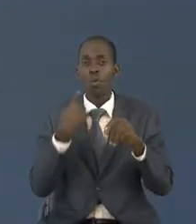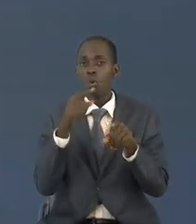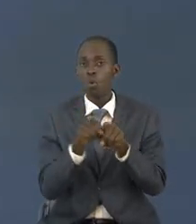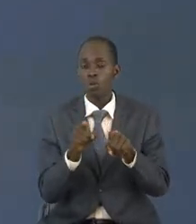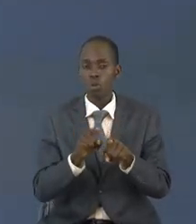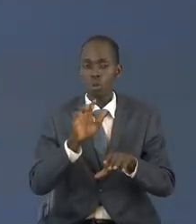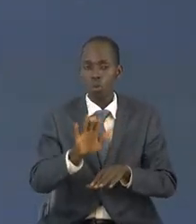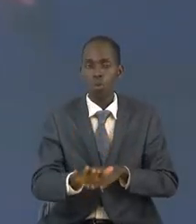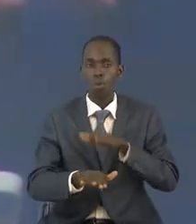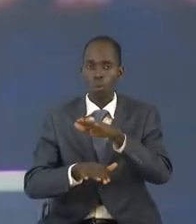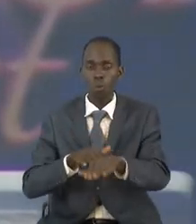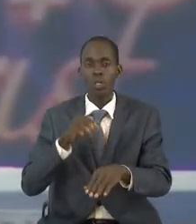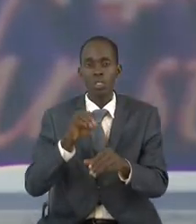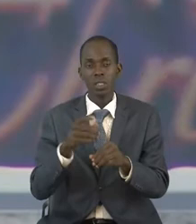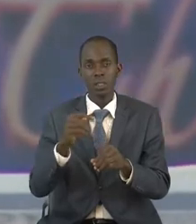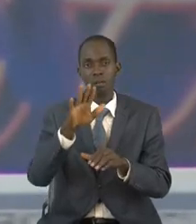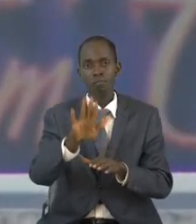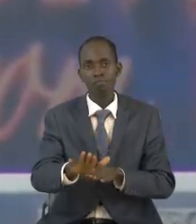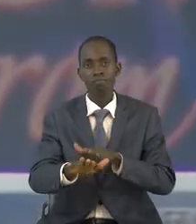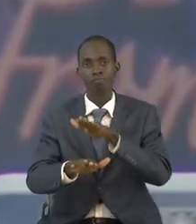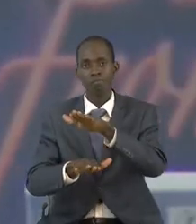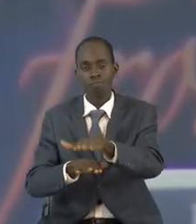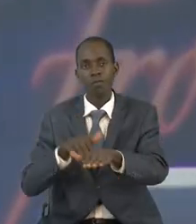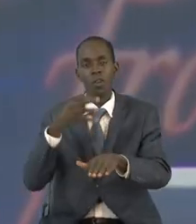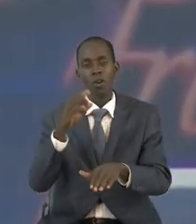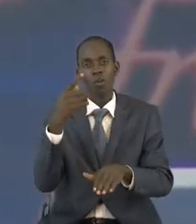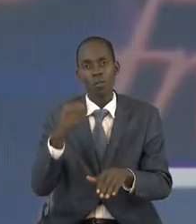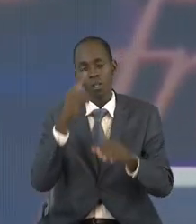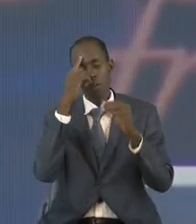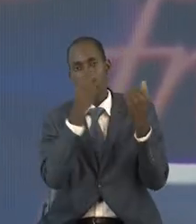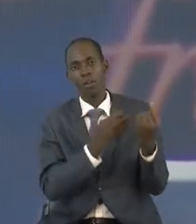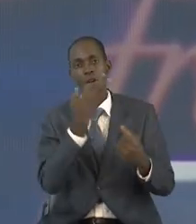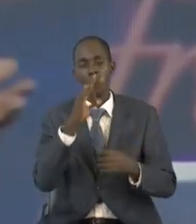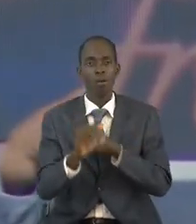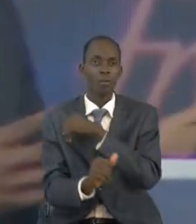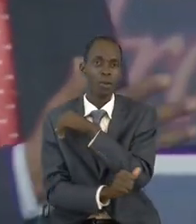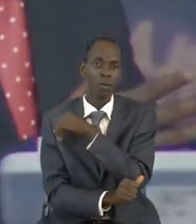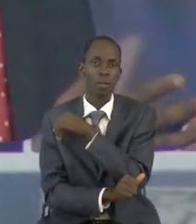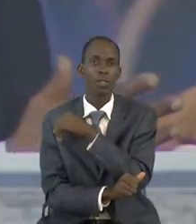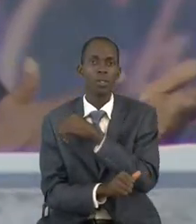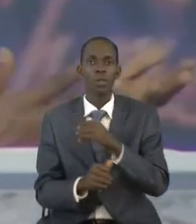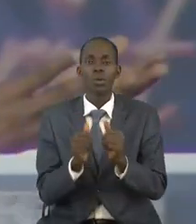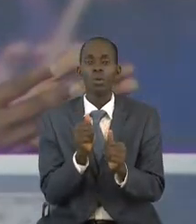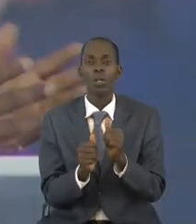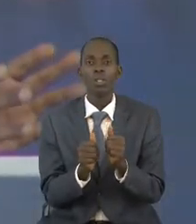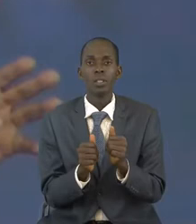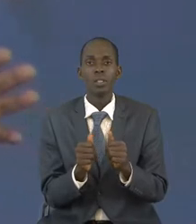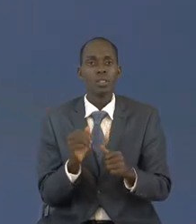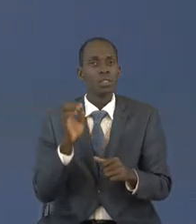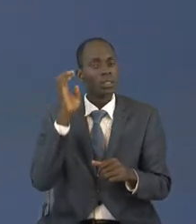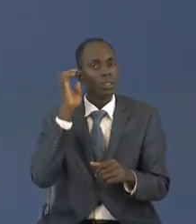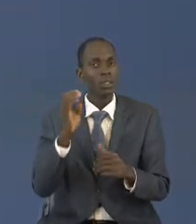the steps of the faith of Abraham, which he had